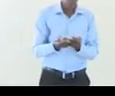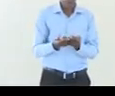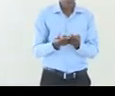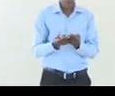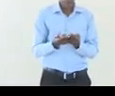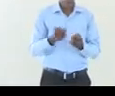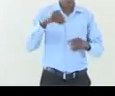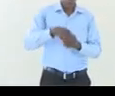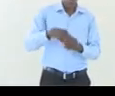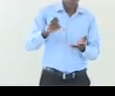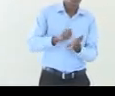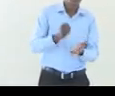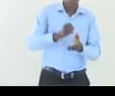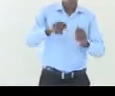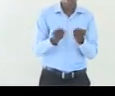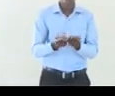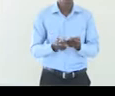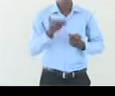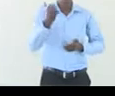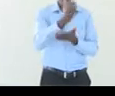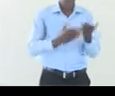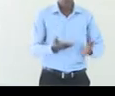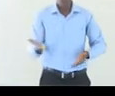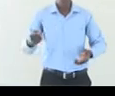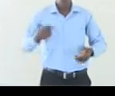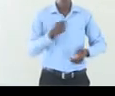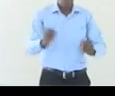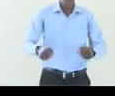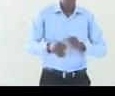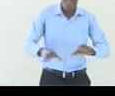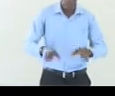everybody in the economic and political elite, there is something we can do.